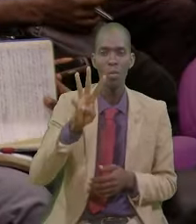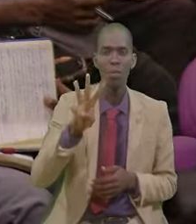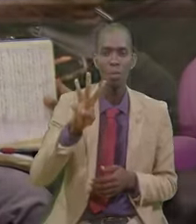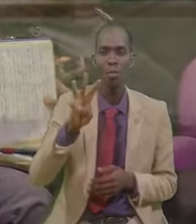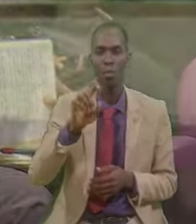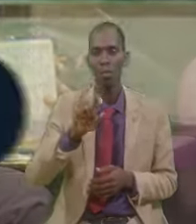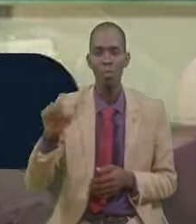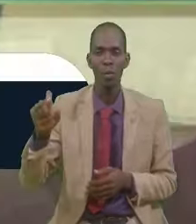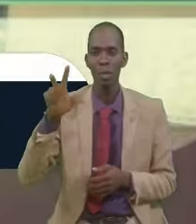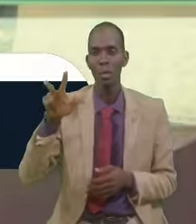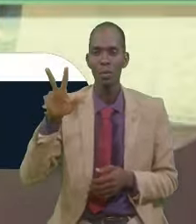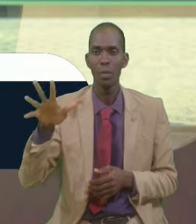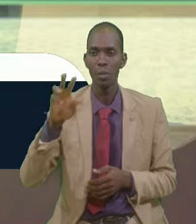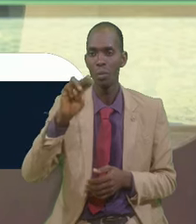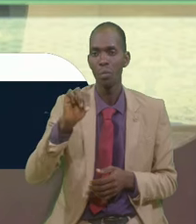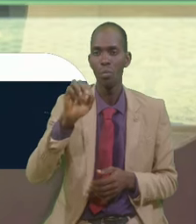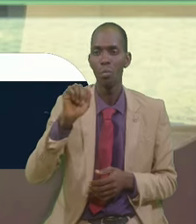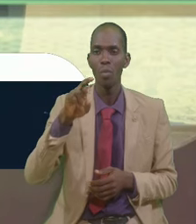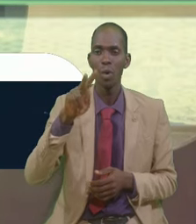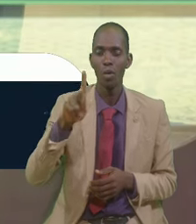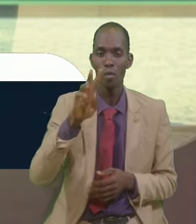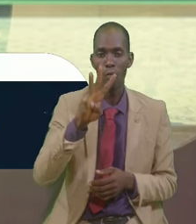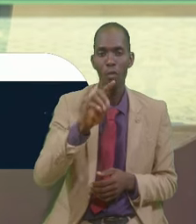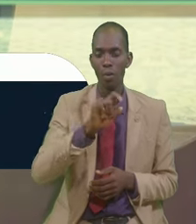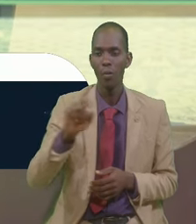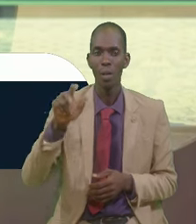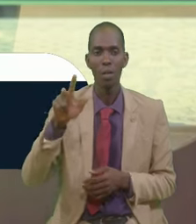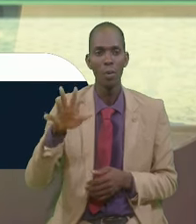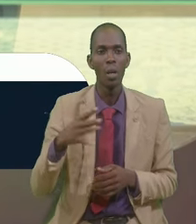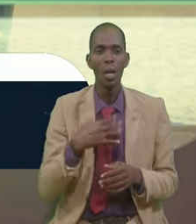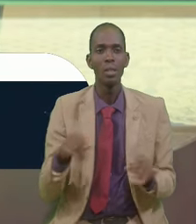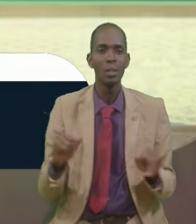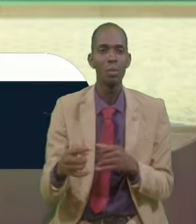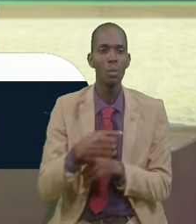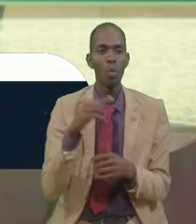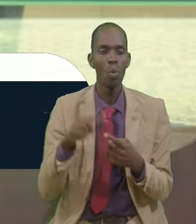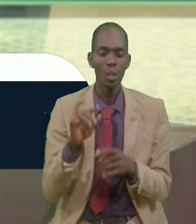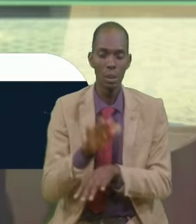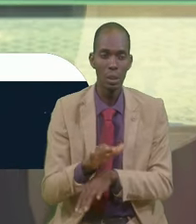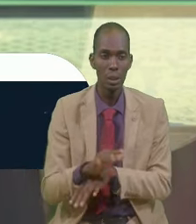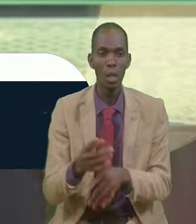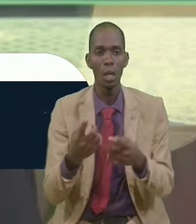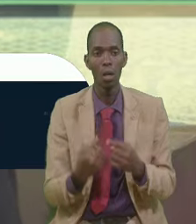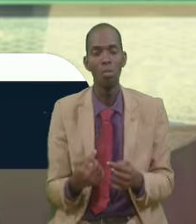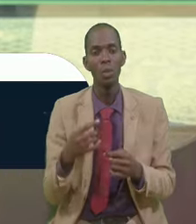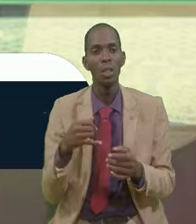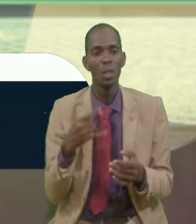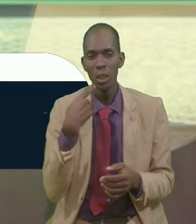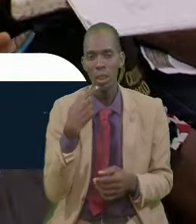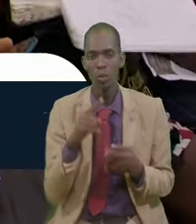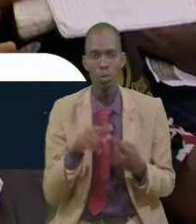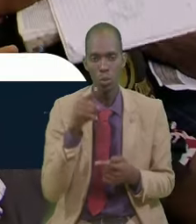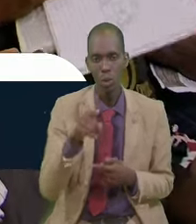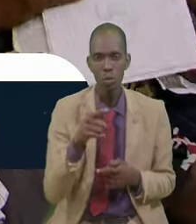4, verse 35. And the same day, when the evening was come, he says unto them, he says unto